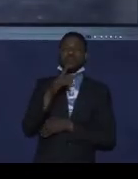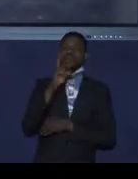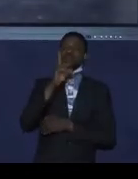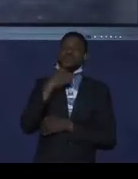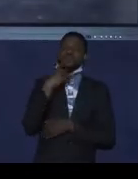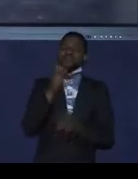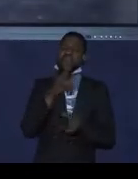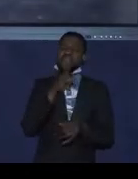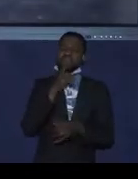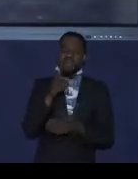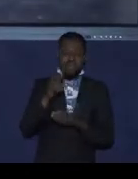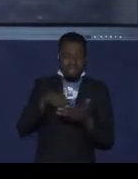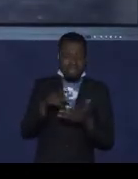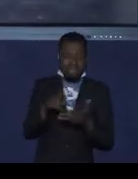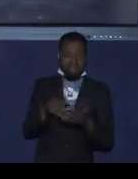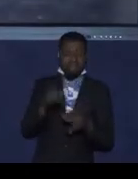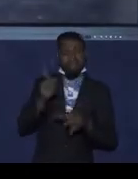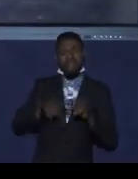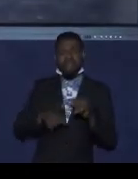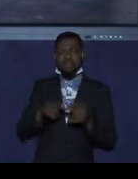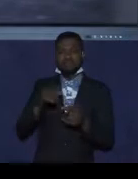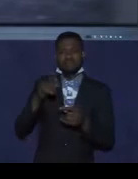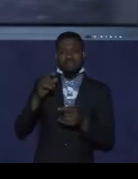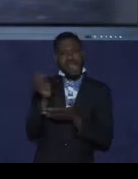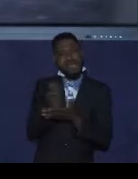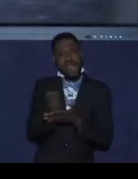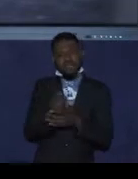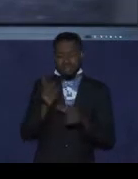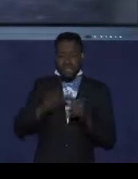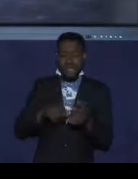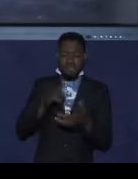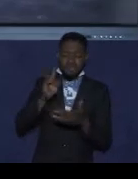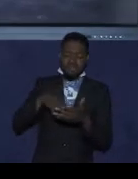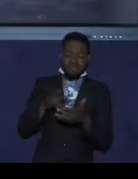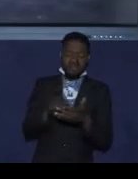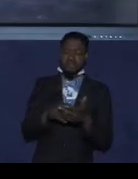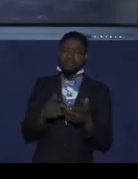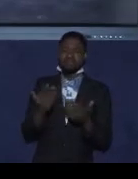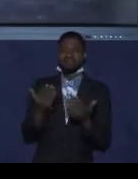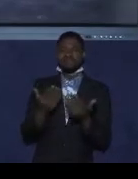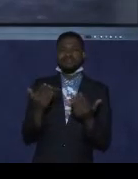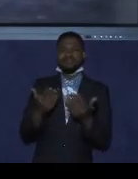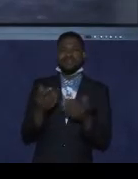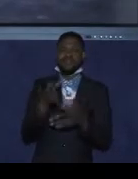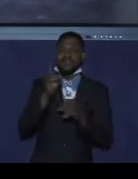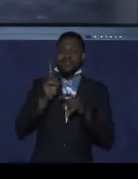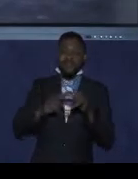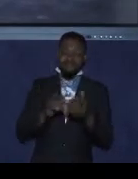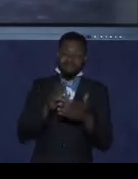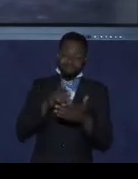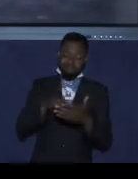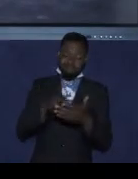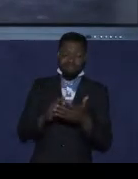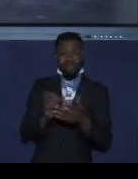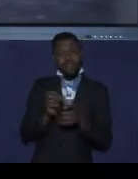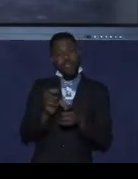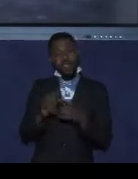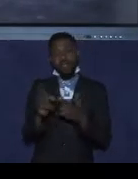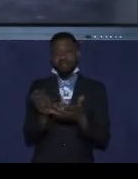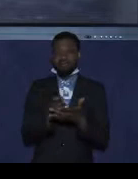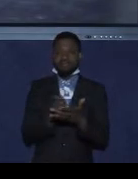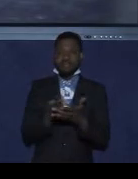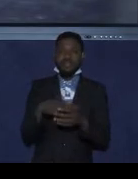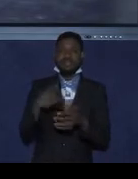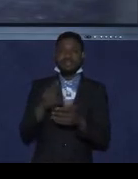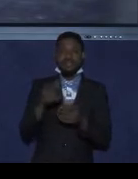One who cannot read or write. Do we have such people here? No. If you cannot read